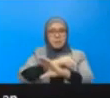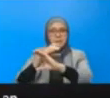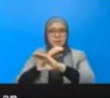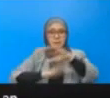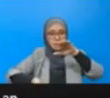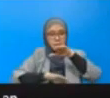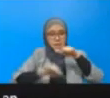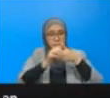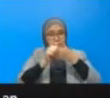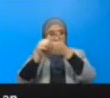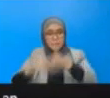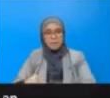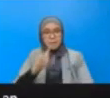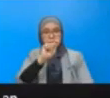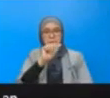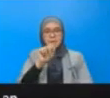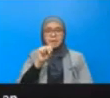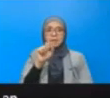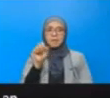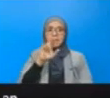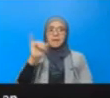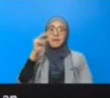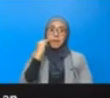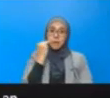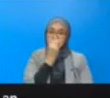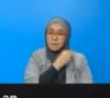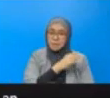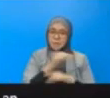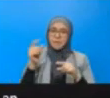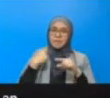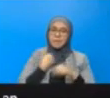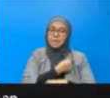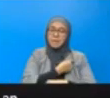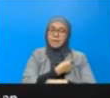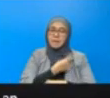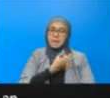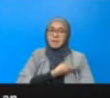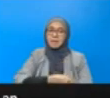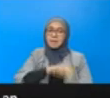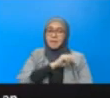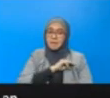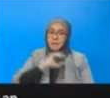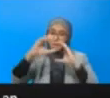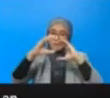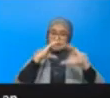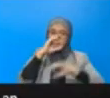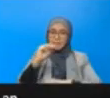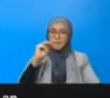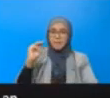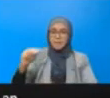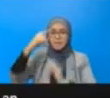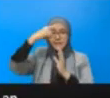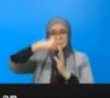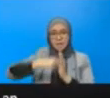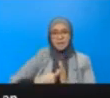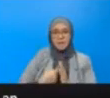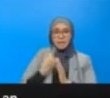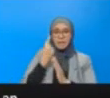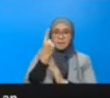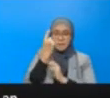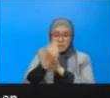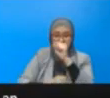Tan Sri Muhyiddin Yassin, kami di Kementerian Komunikasi dan Multimedia mulai bulan Januari ini,